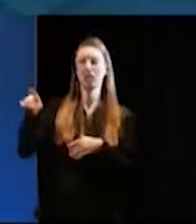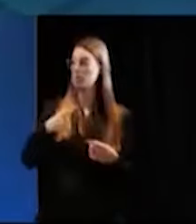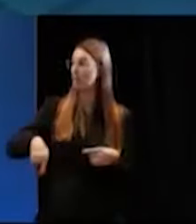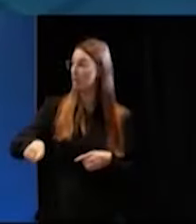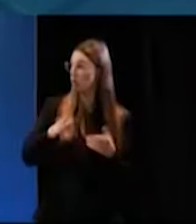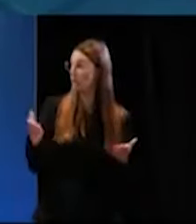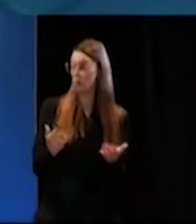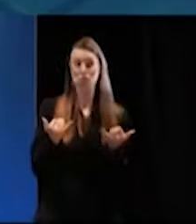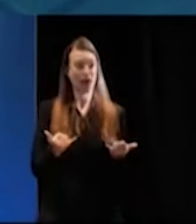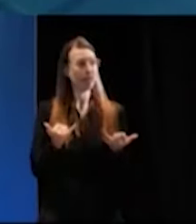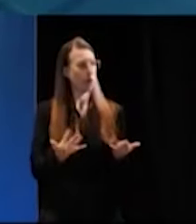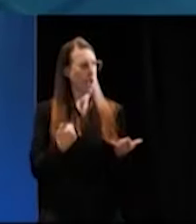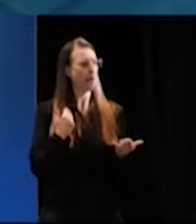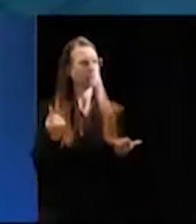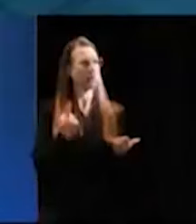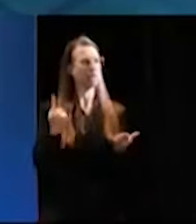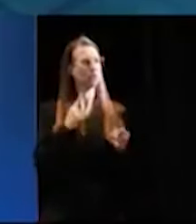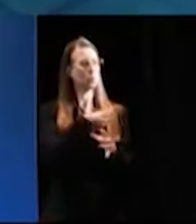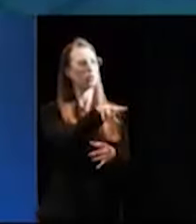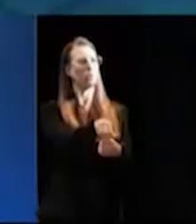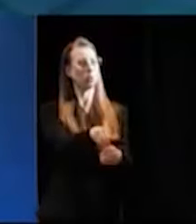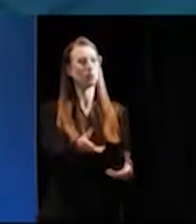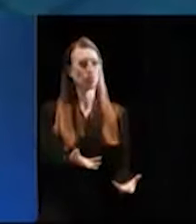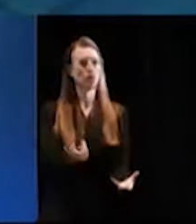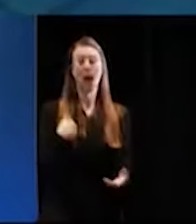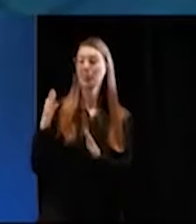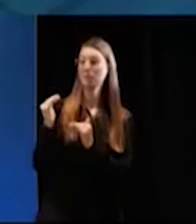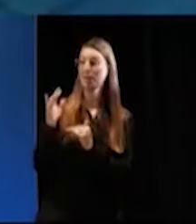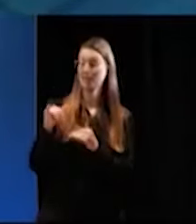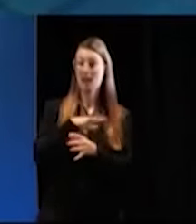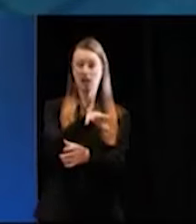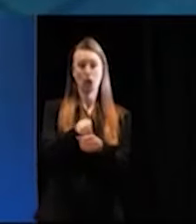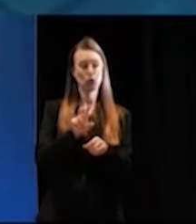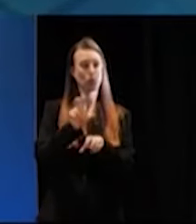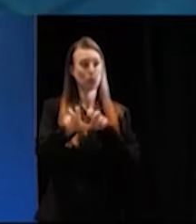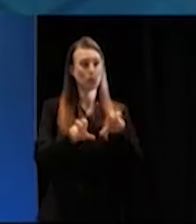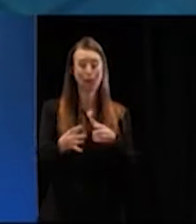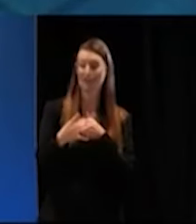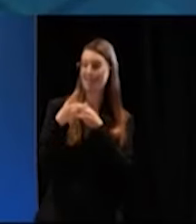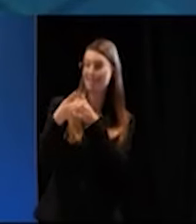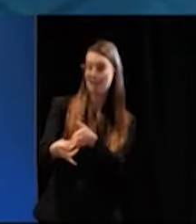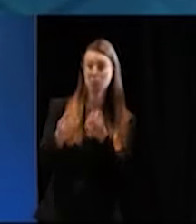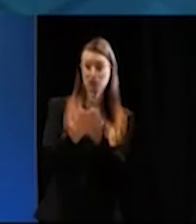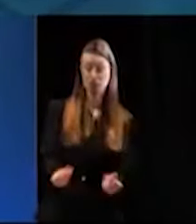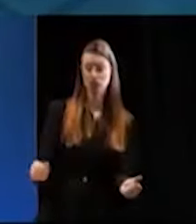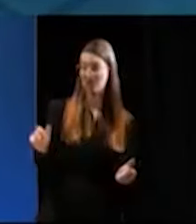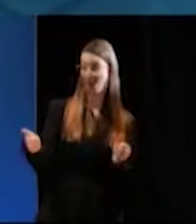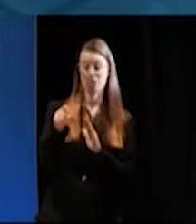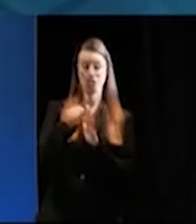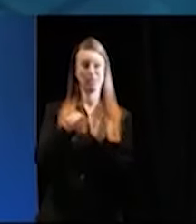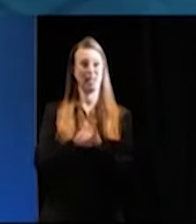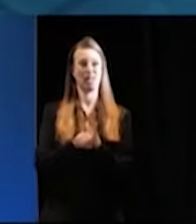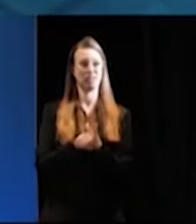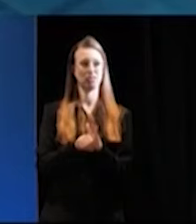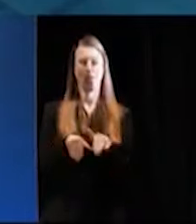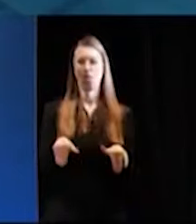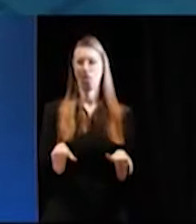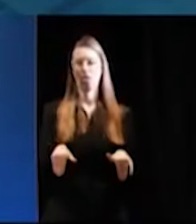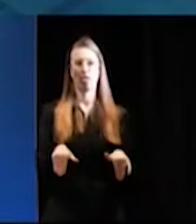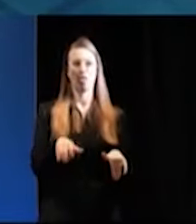contribute. I'm expecting that contribution to lead us to solutions that other states are too intimidated to